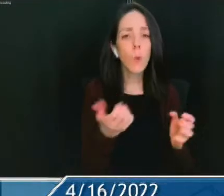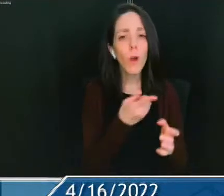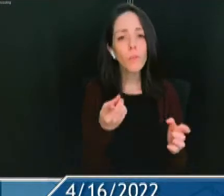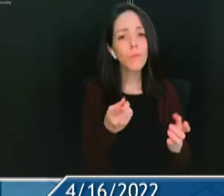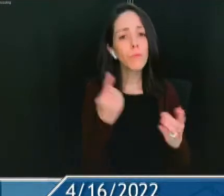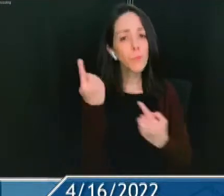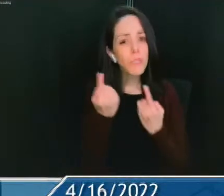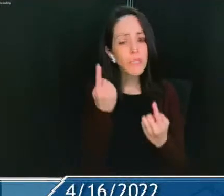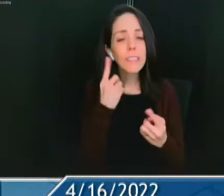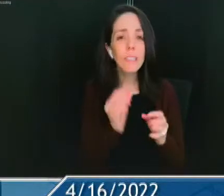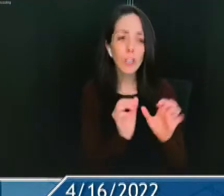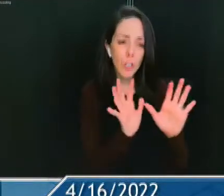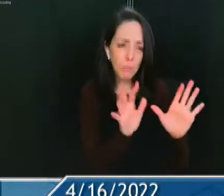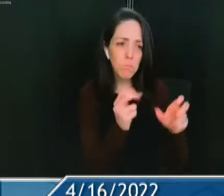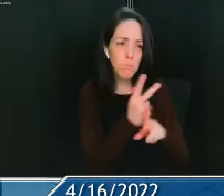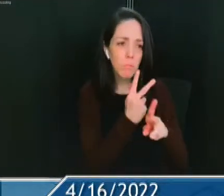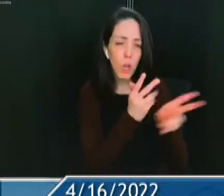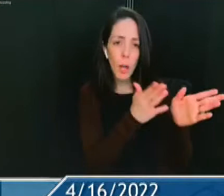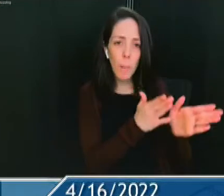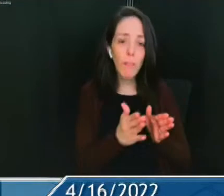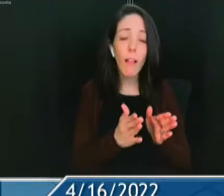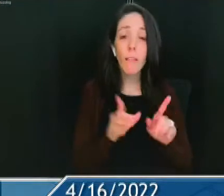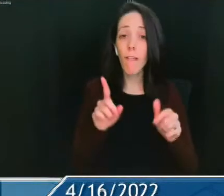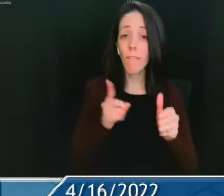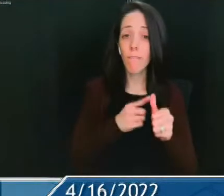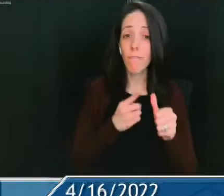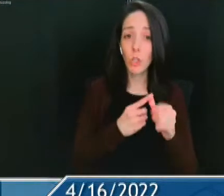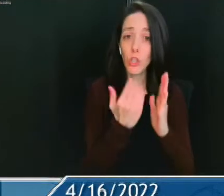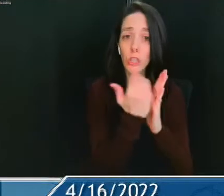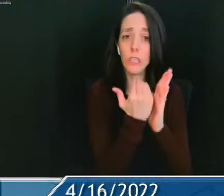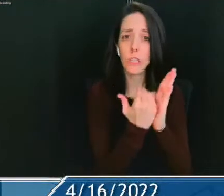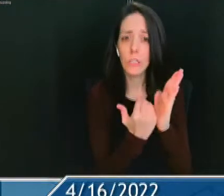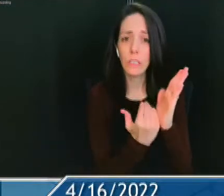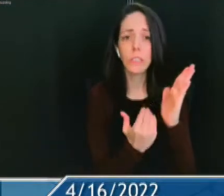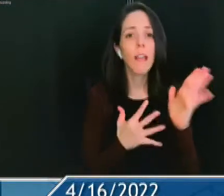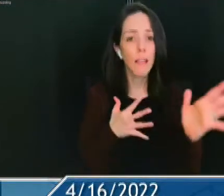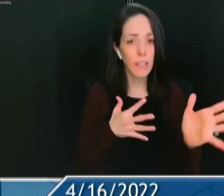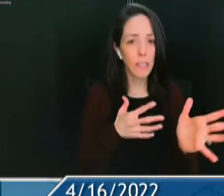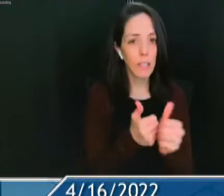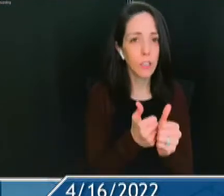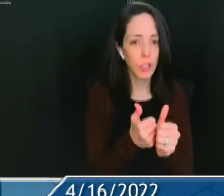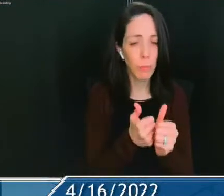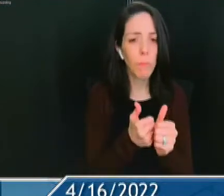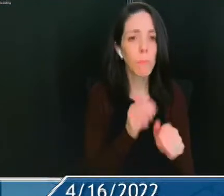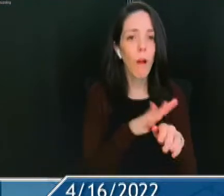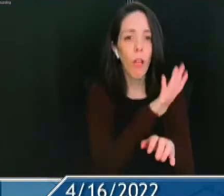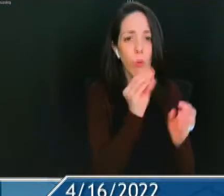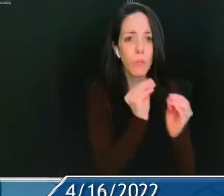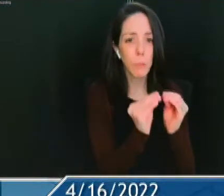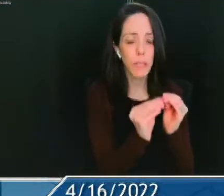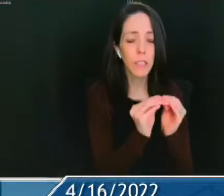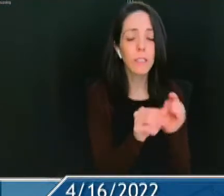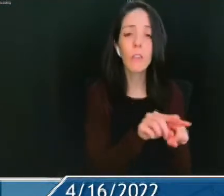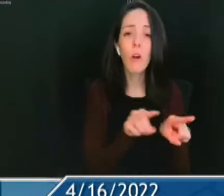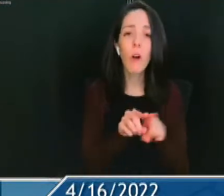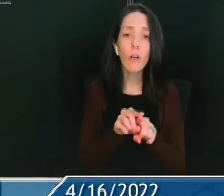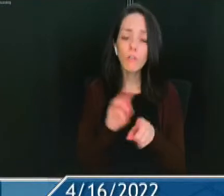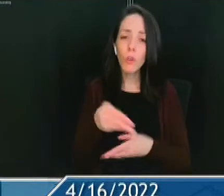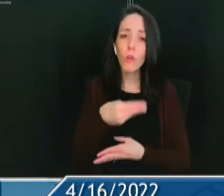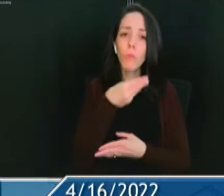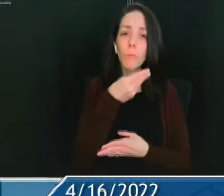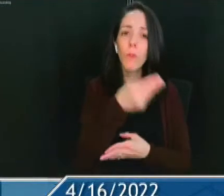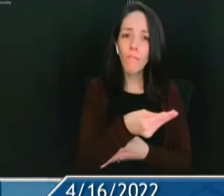exclusively on eliminating the current backlog, which you've just been hearing about, and providing adequate funding for maintenance of the park system